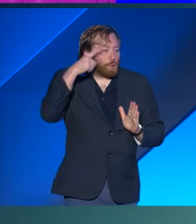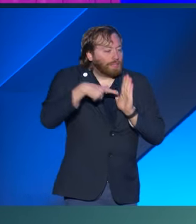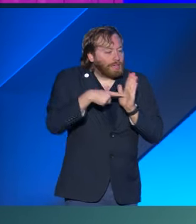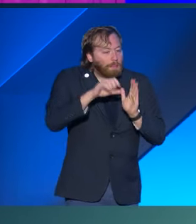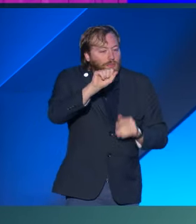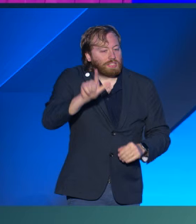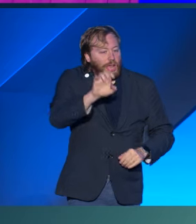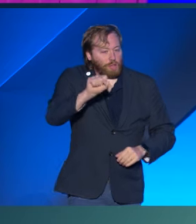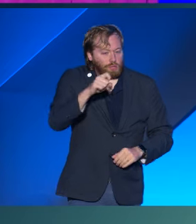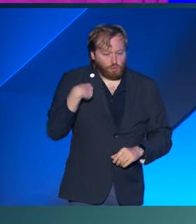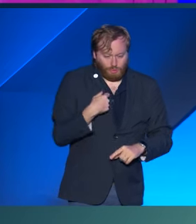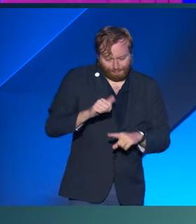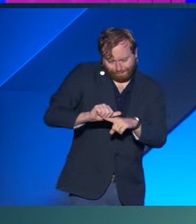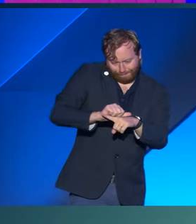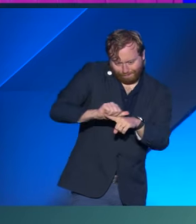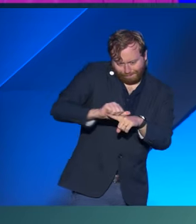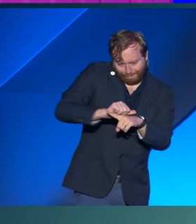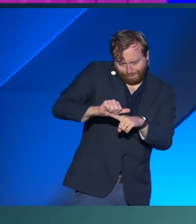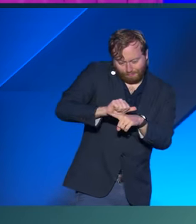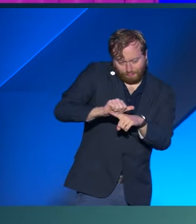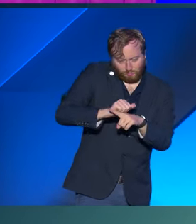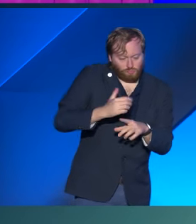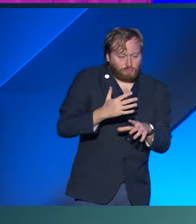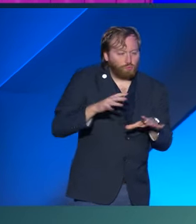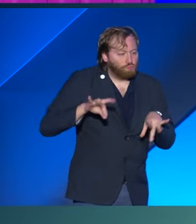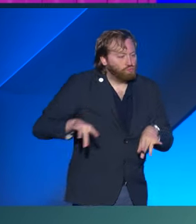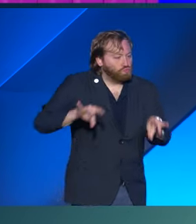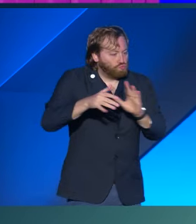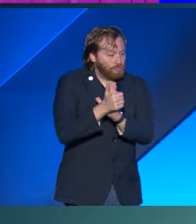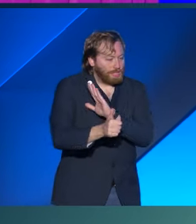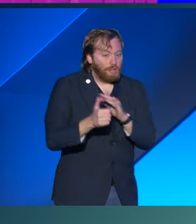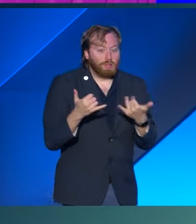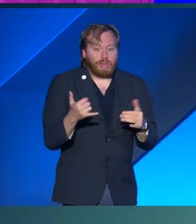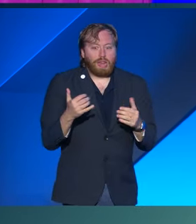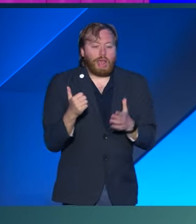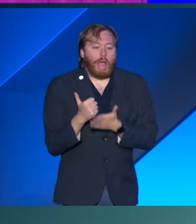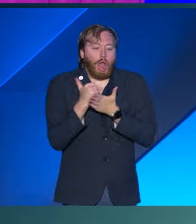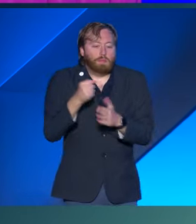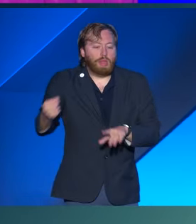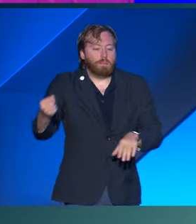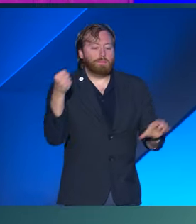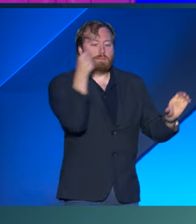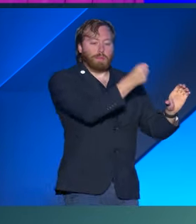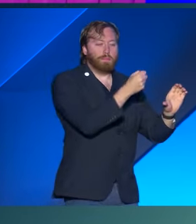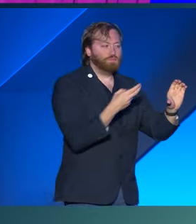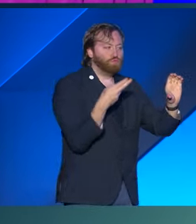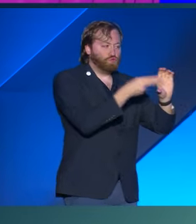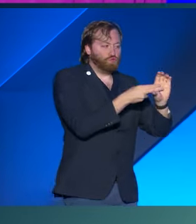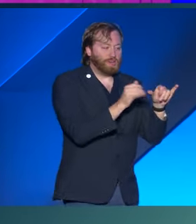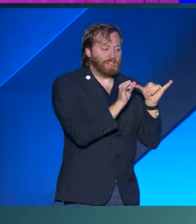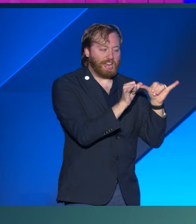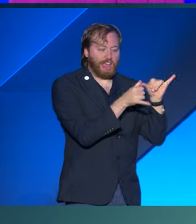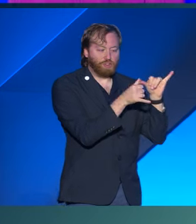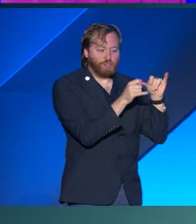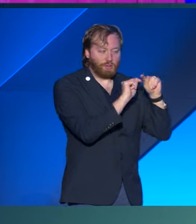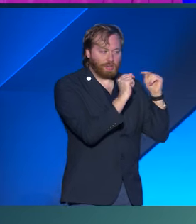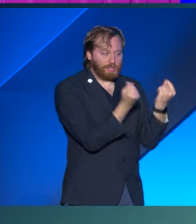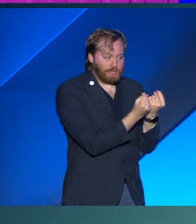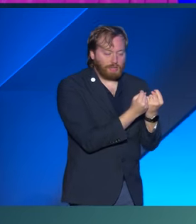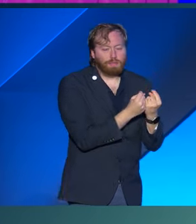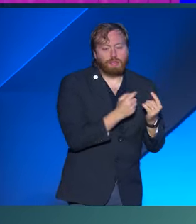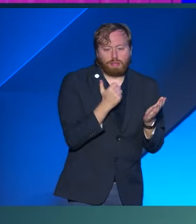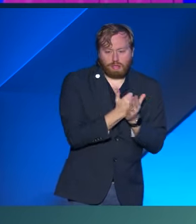reskill them and we're helping them get placed on an Indeed engineering team. Helping job seekers facing